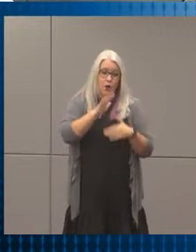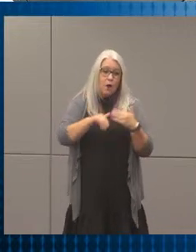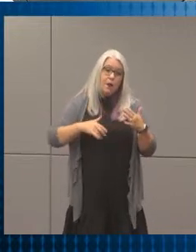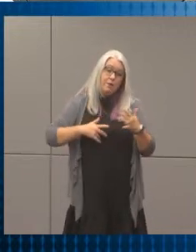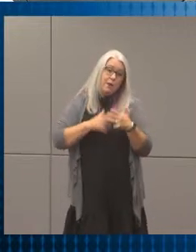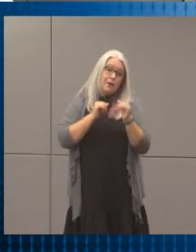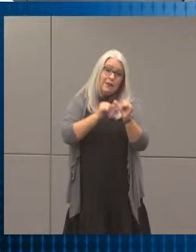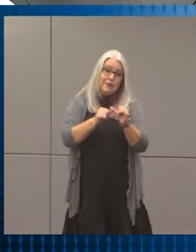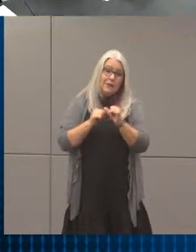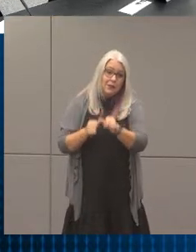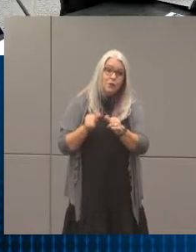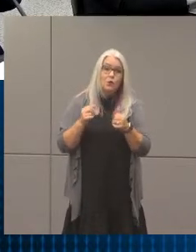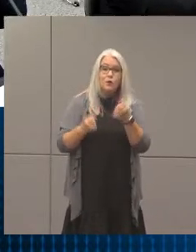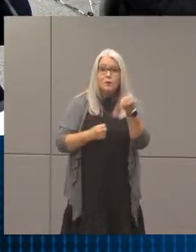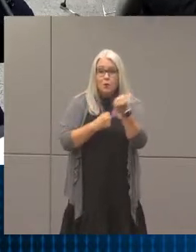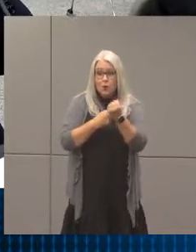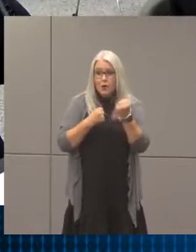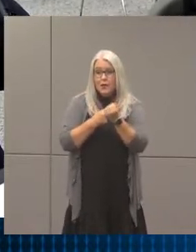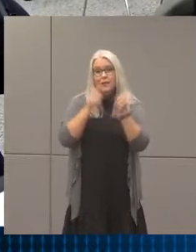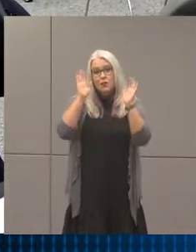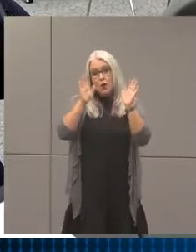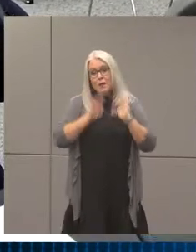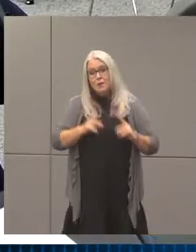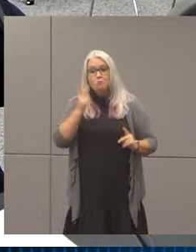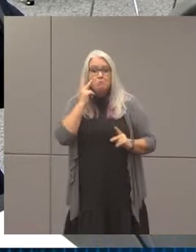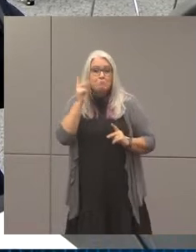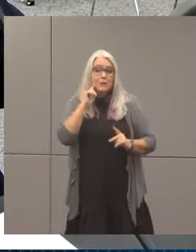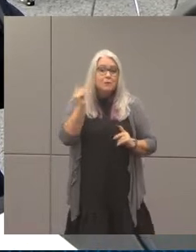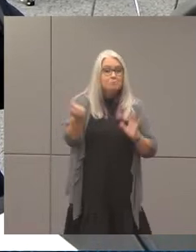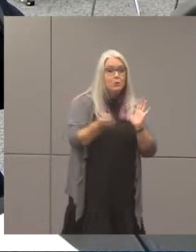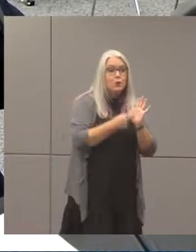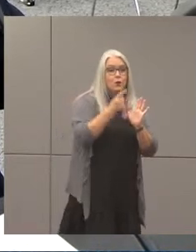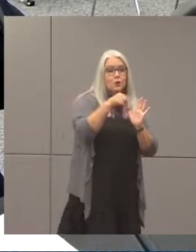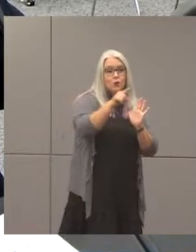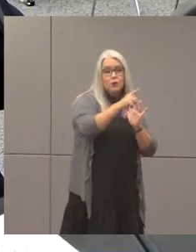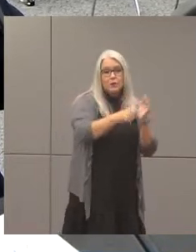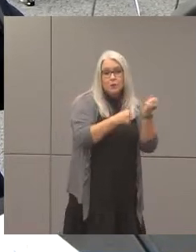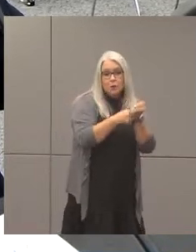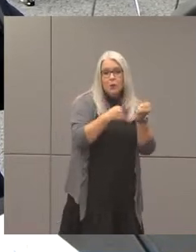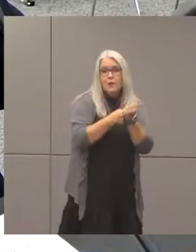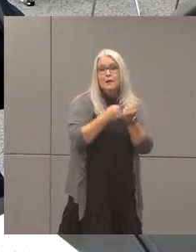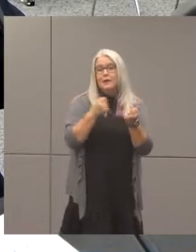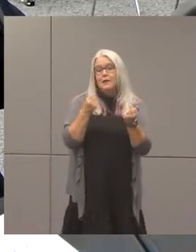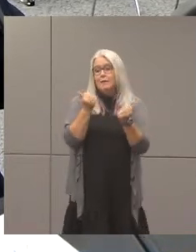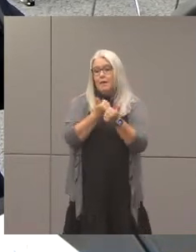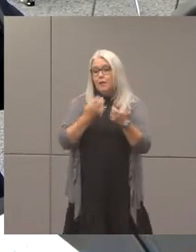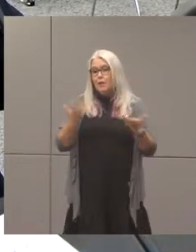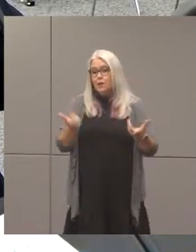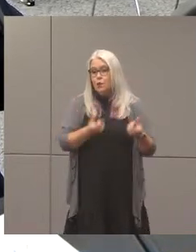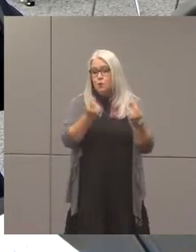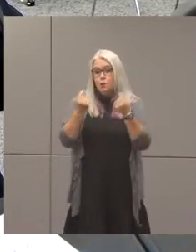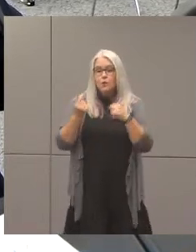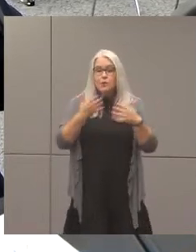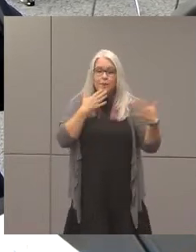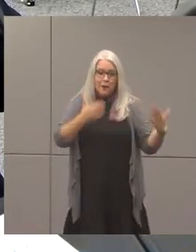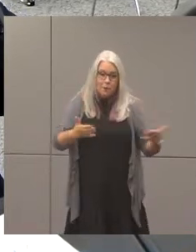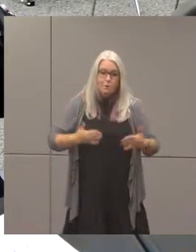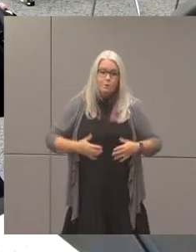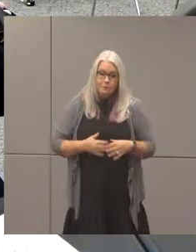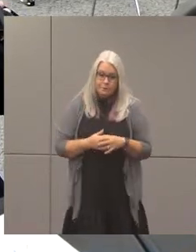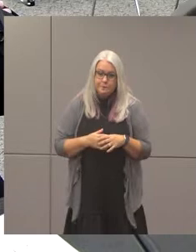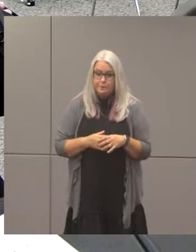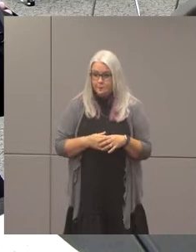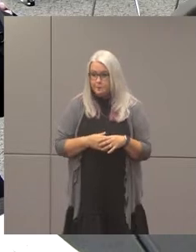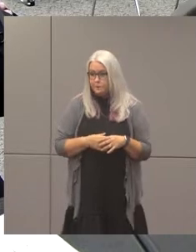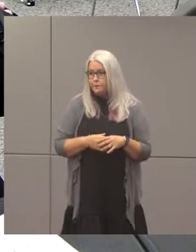great seeing you guys at games and supporting us in all the ways that you do. So thank you.